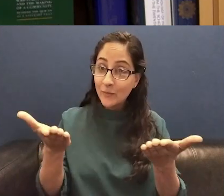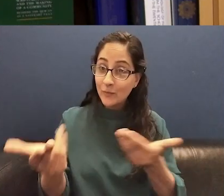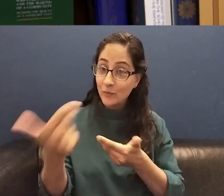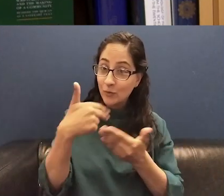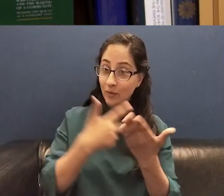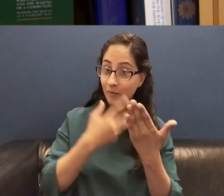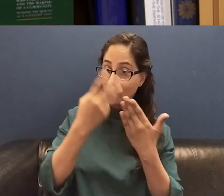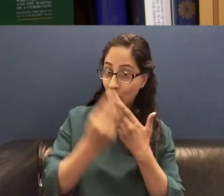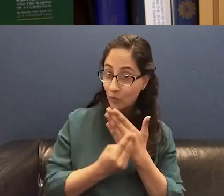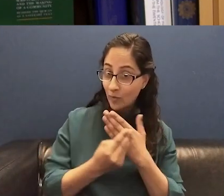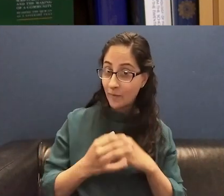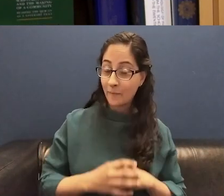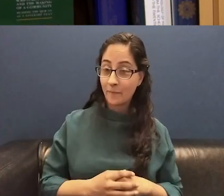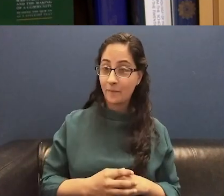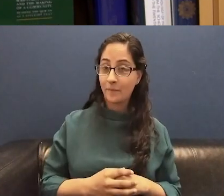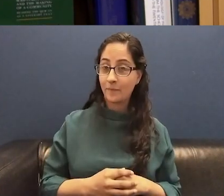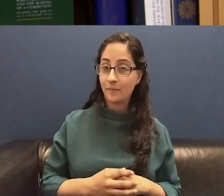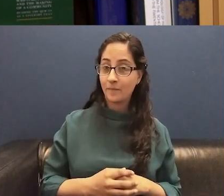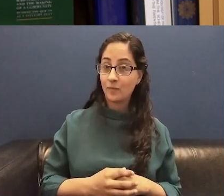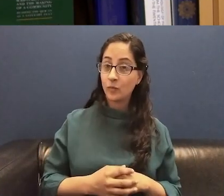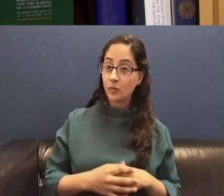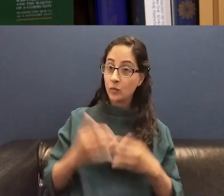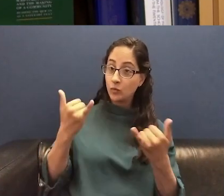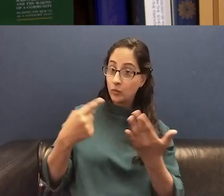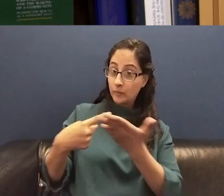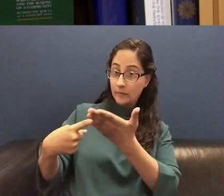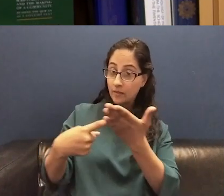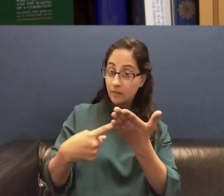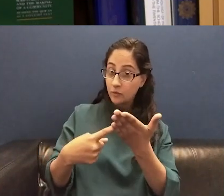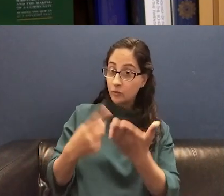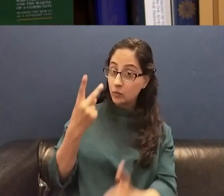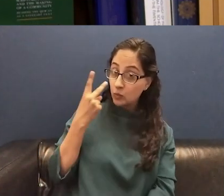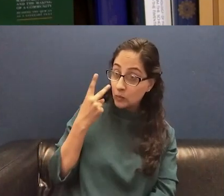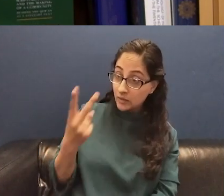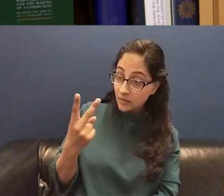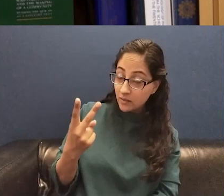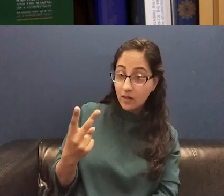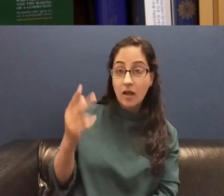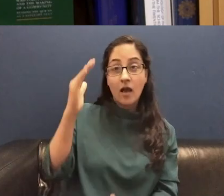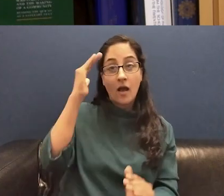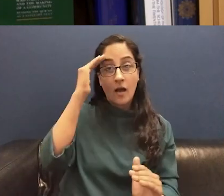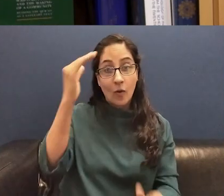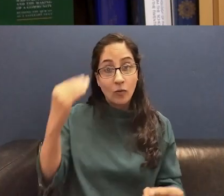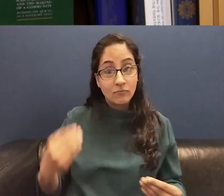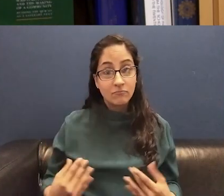thank you all for joining us tonight. I hope that tonight's conversation has provided